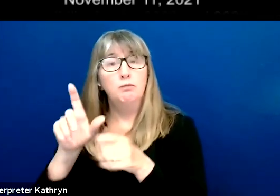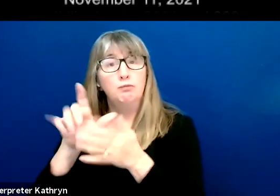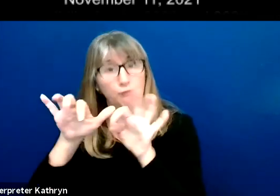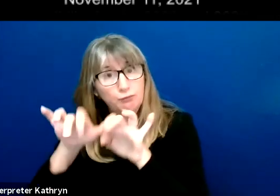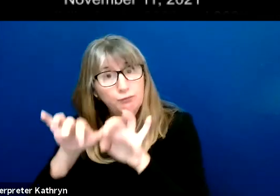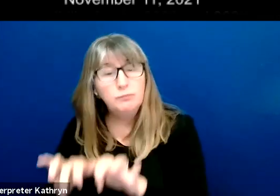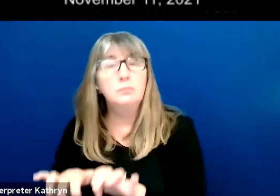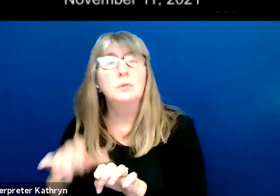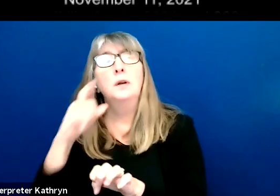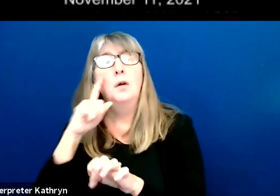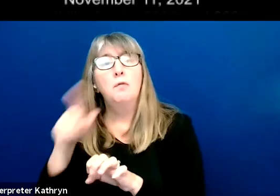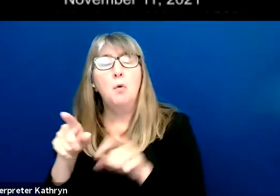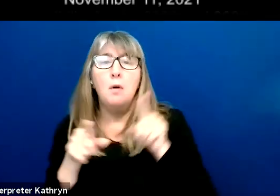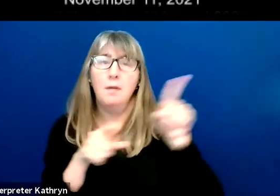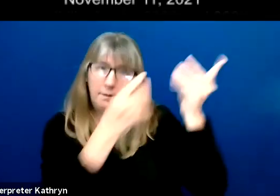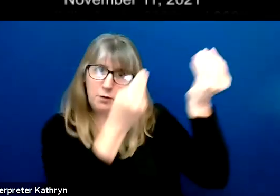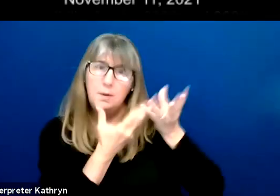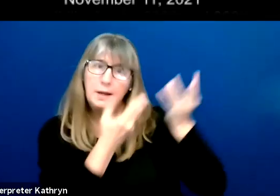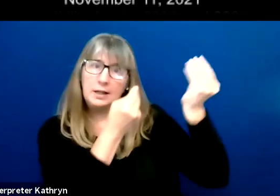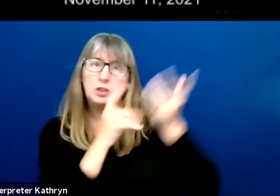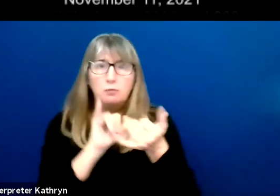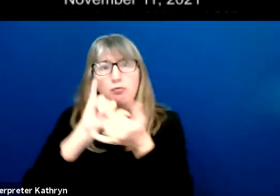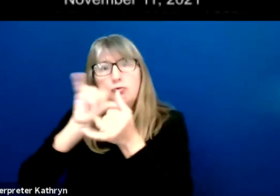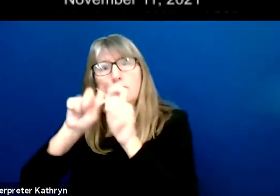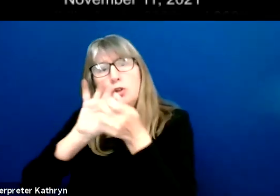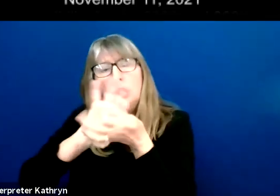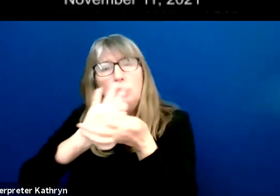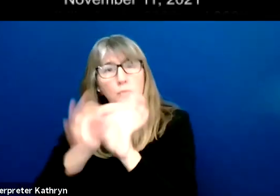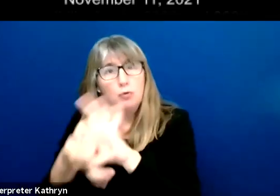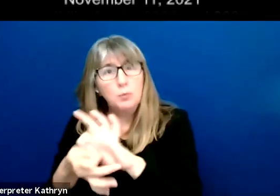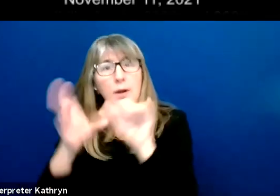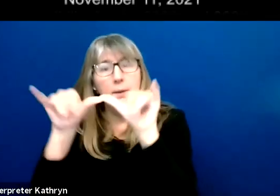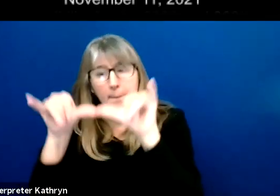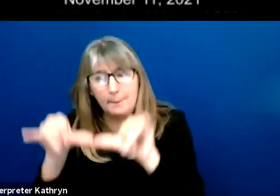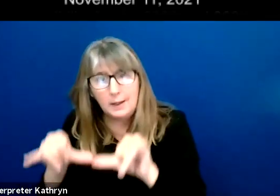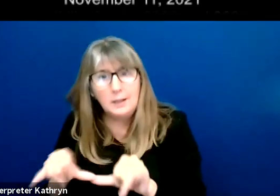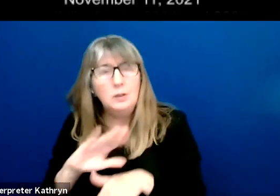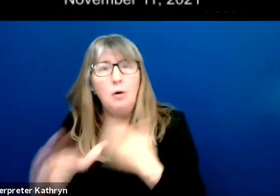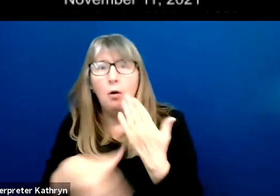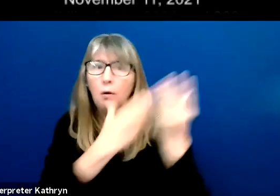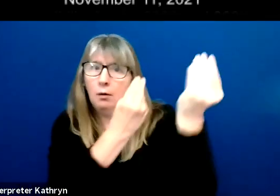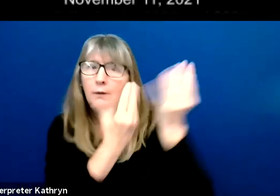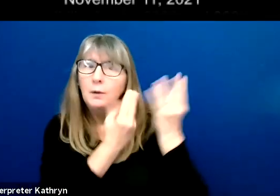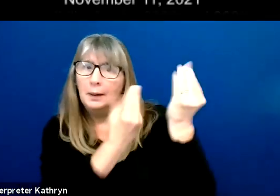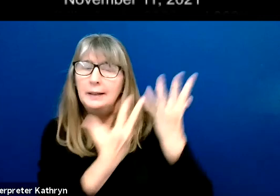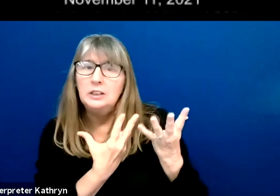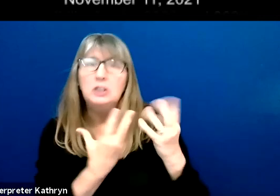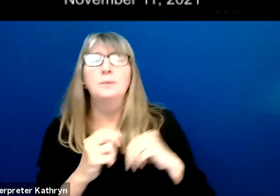to interpret and measure this data. And while I was